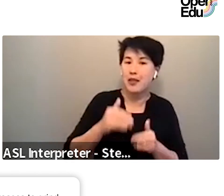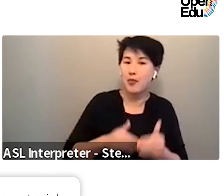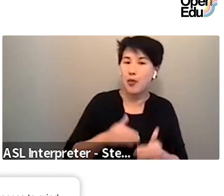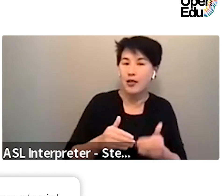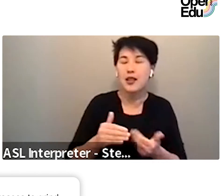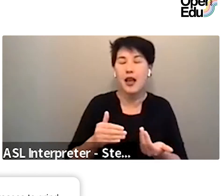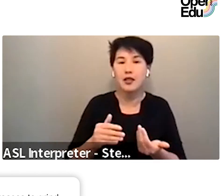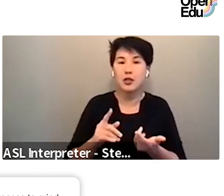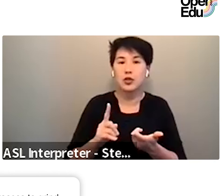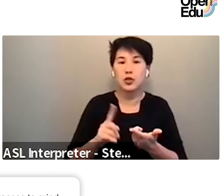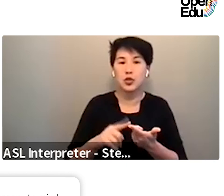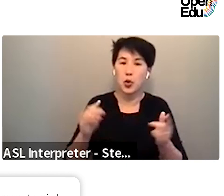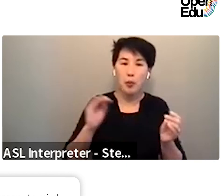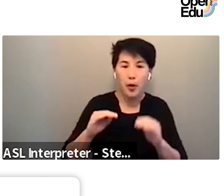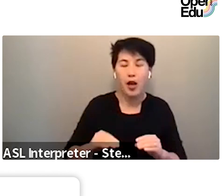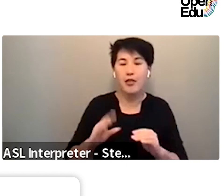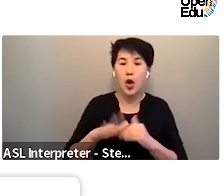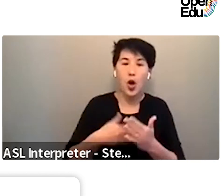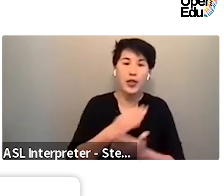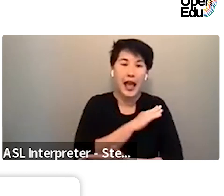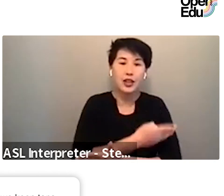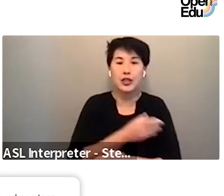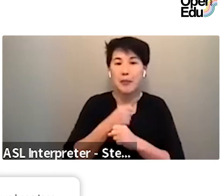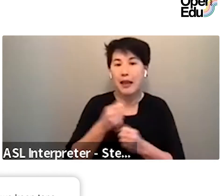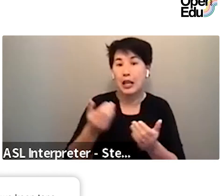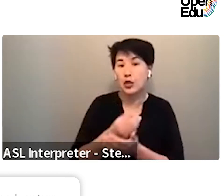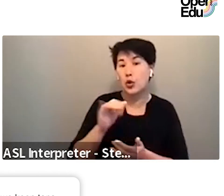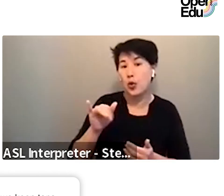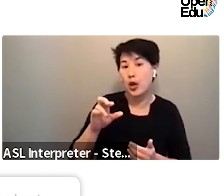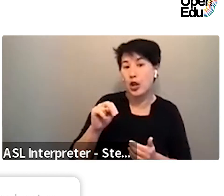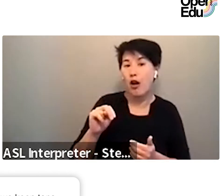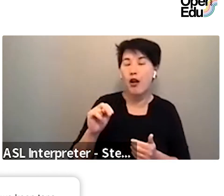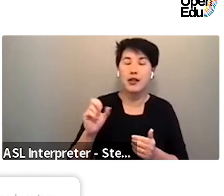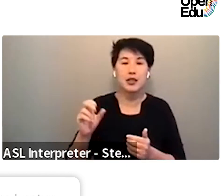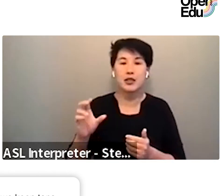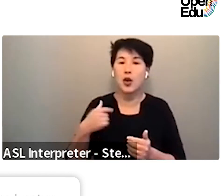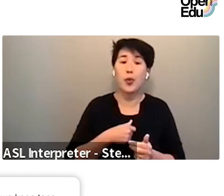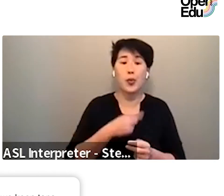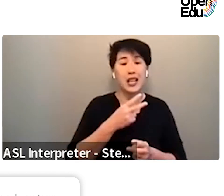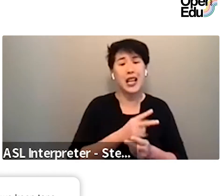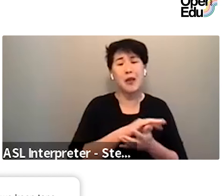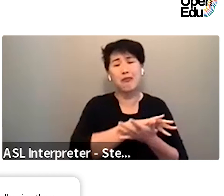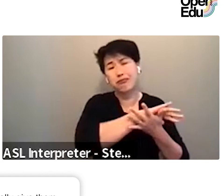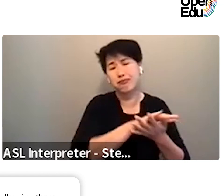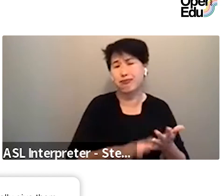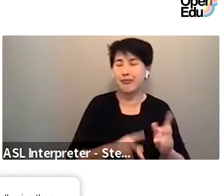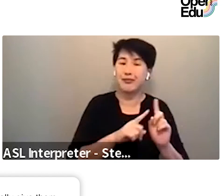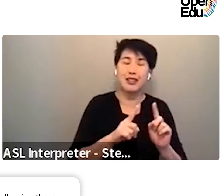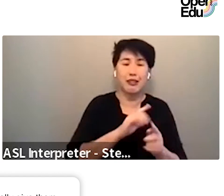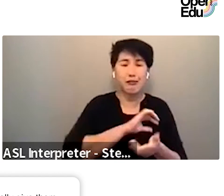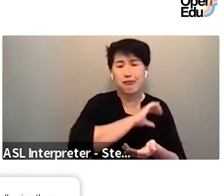grind, put all this like energy into making the new yarn out of it. So like we keep tons of different textiles on site